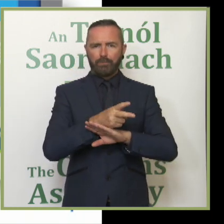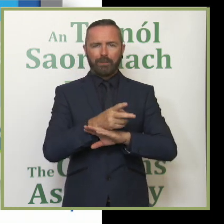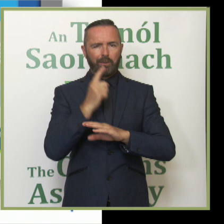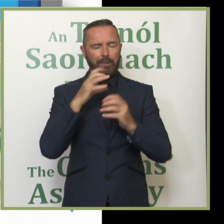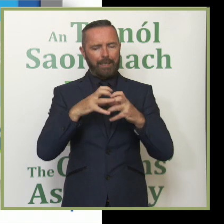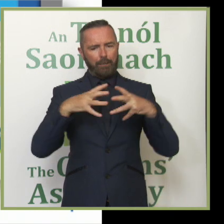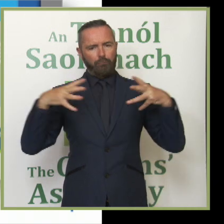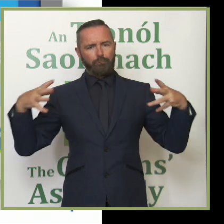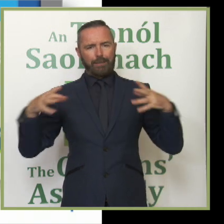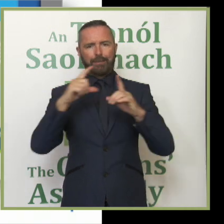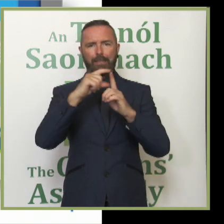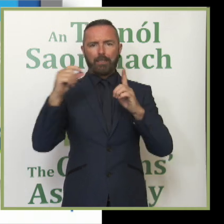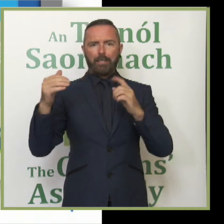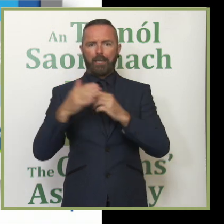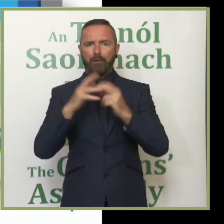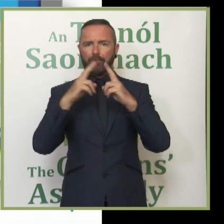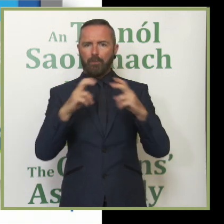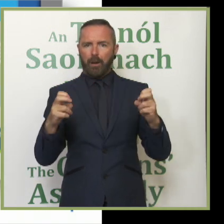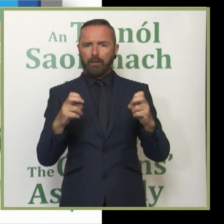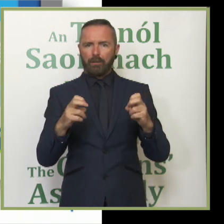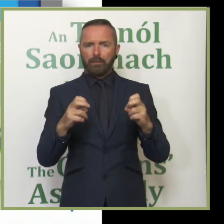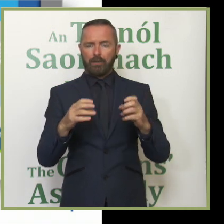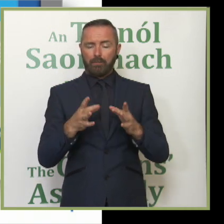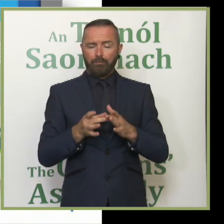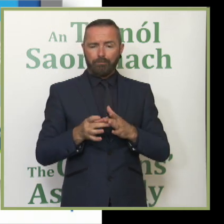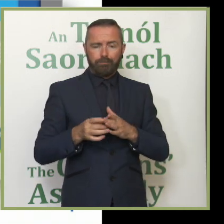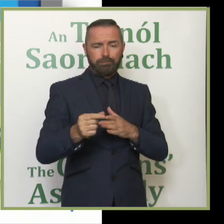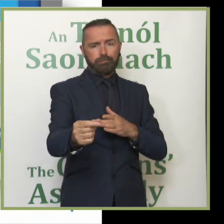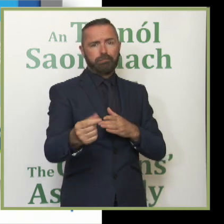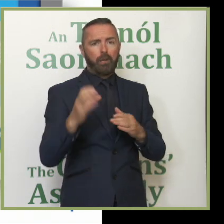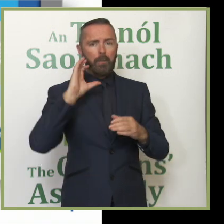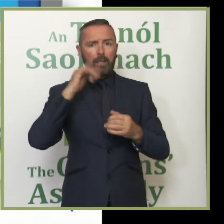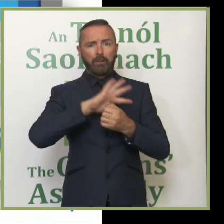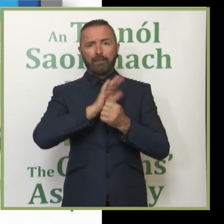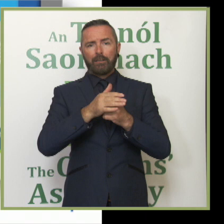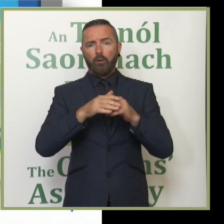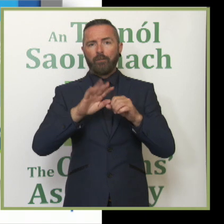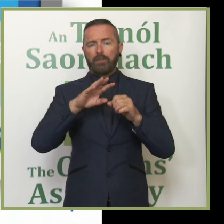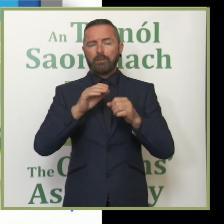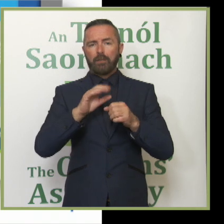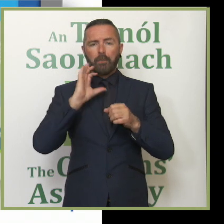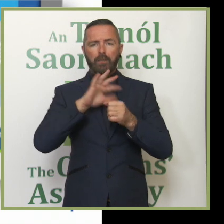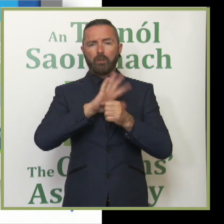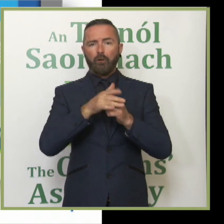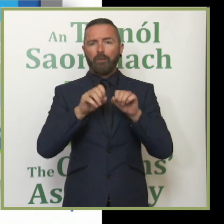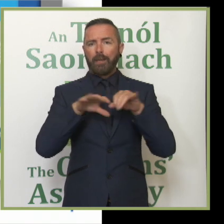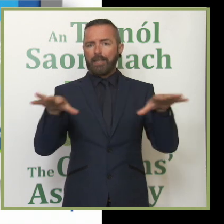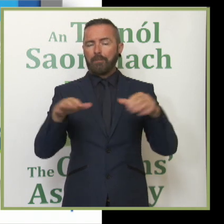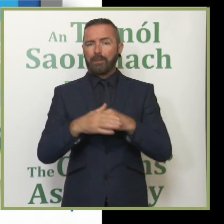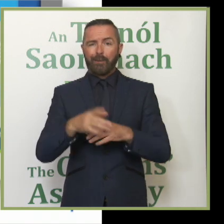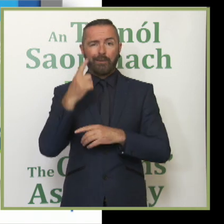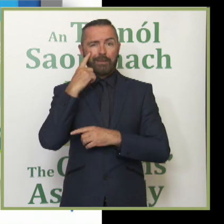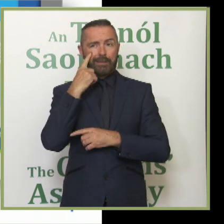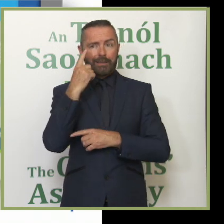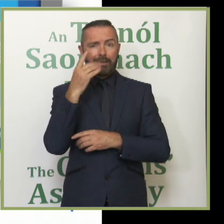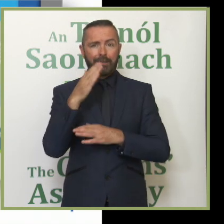increased digitalisation of drug markets, probably accelerated during the COVID-19 pandemic period. We can see there's still innovation